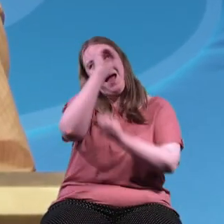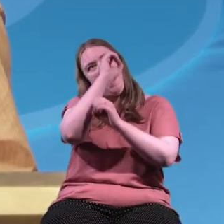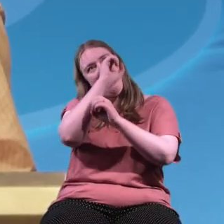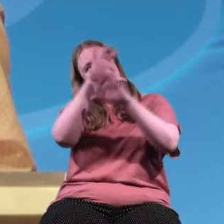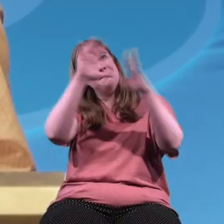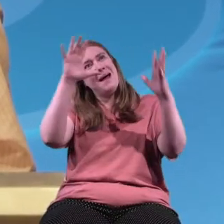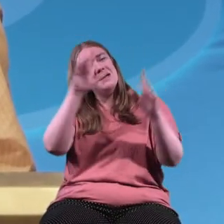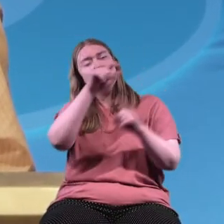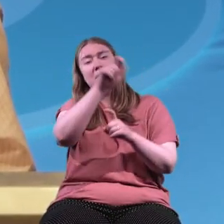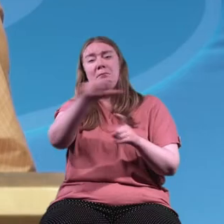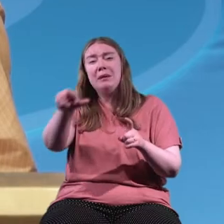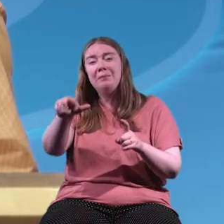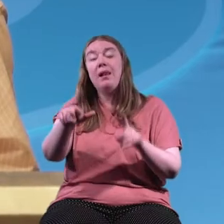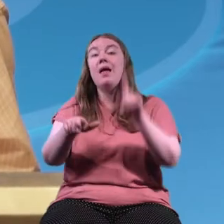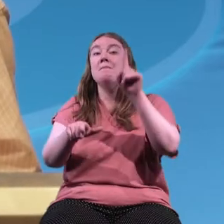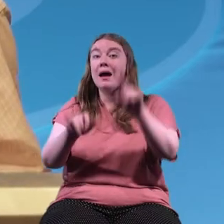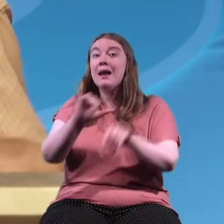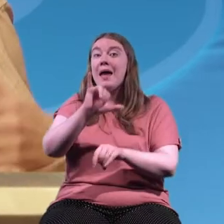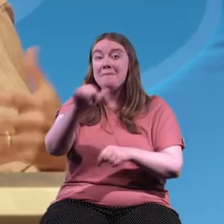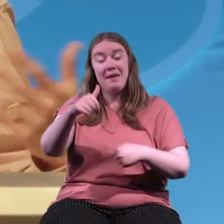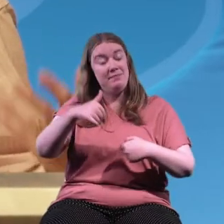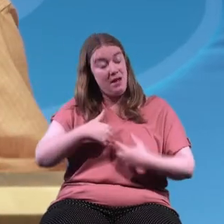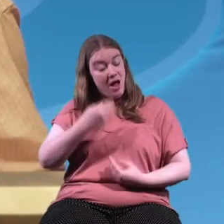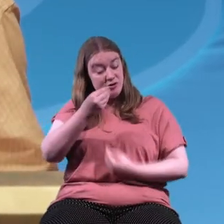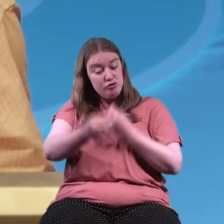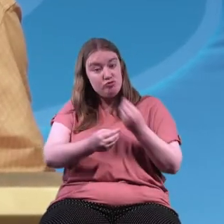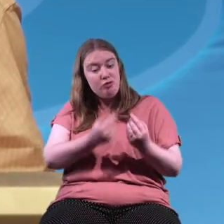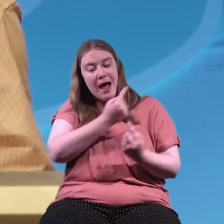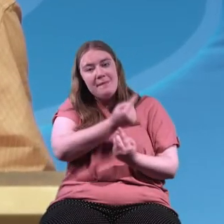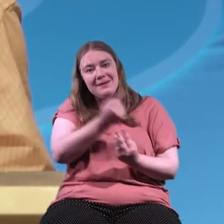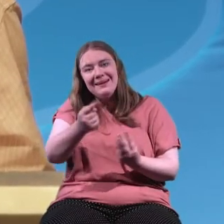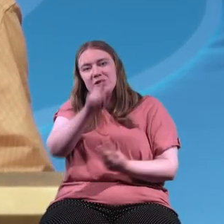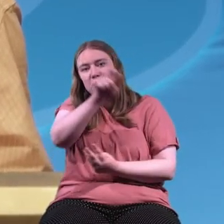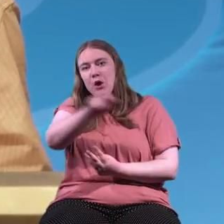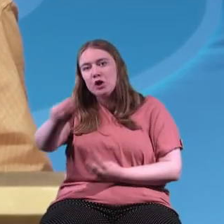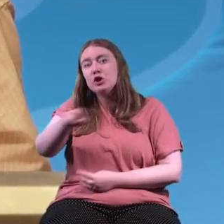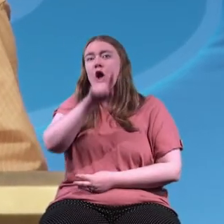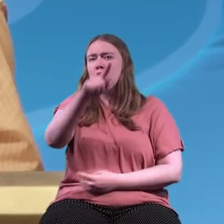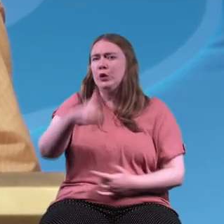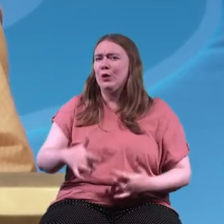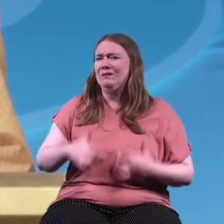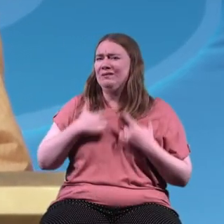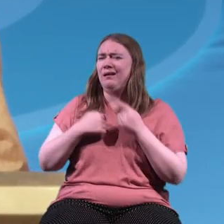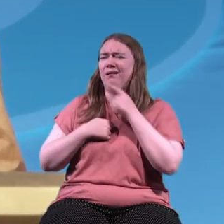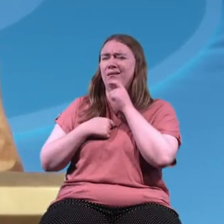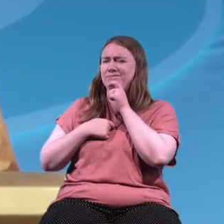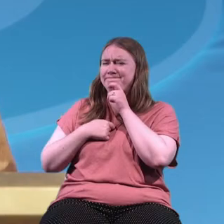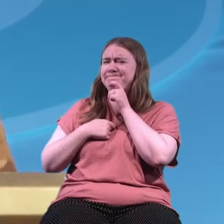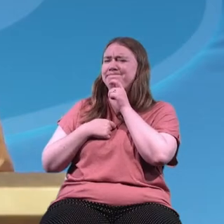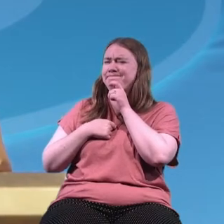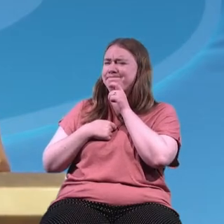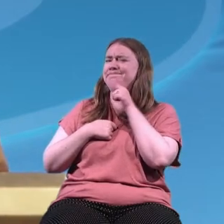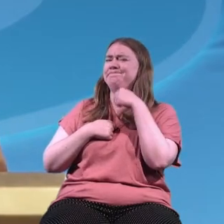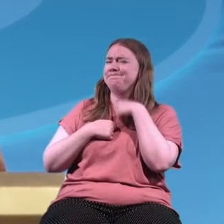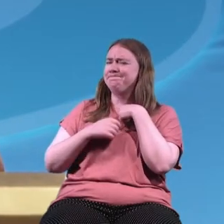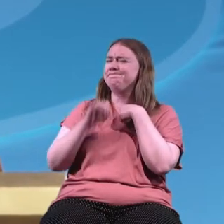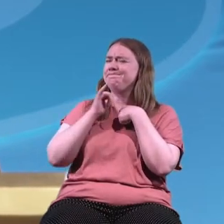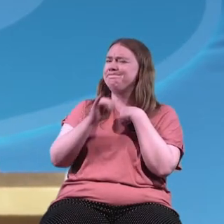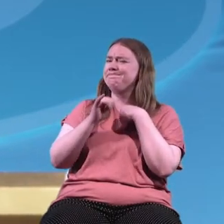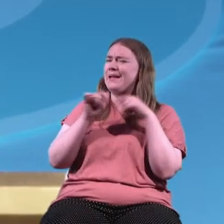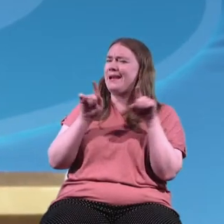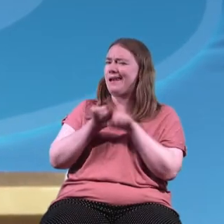But then maybe they are. Maybe you might find a bit of yourself in one of these